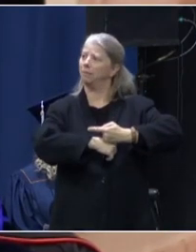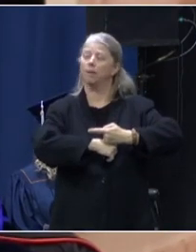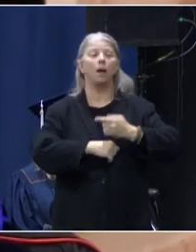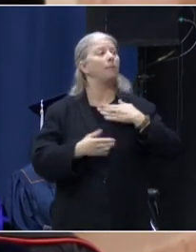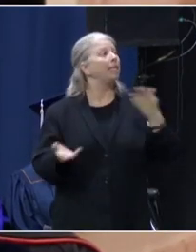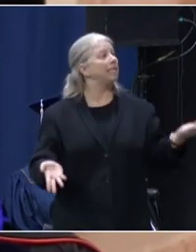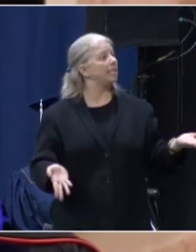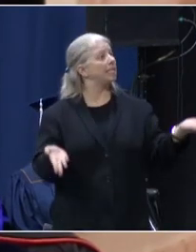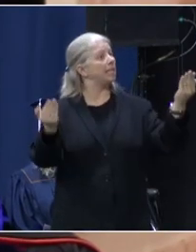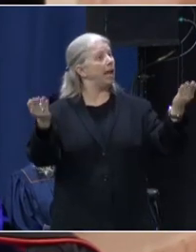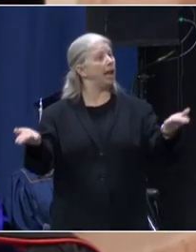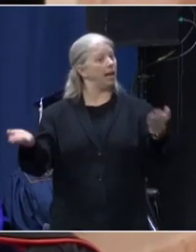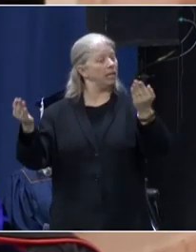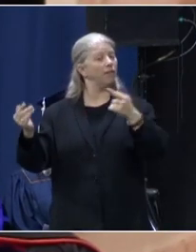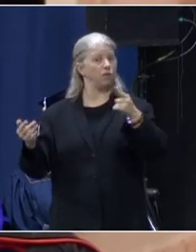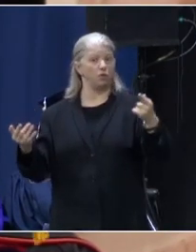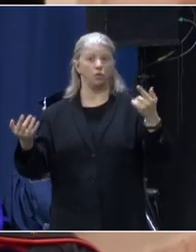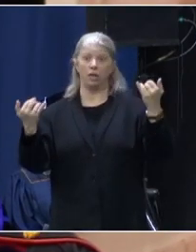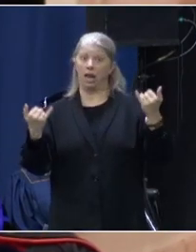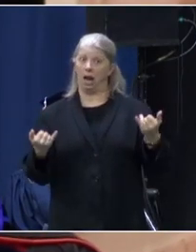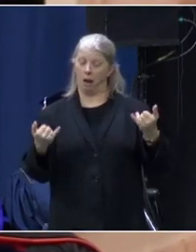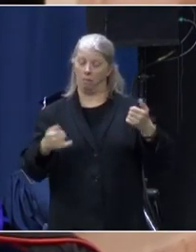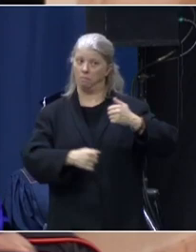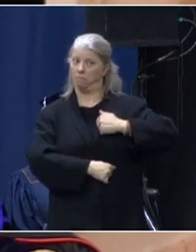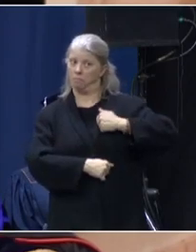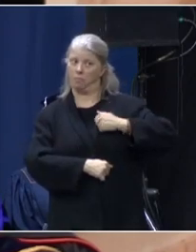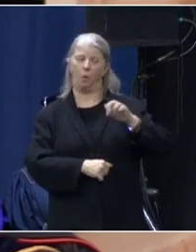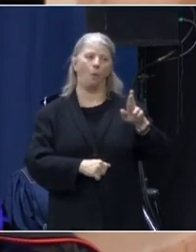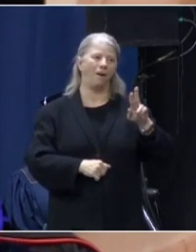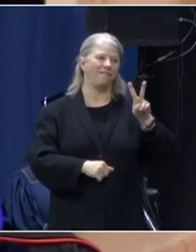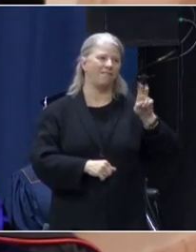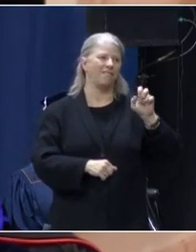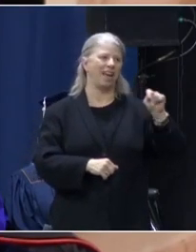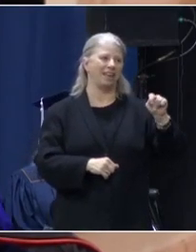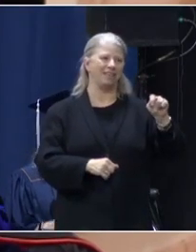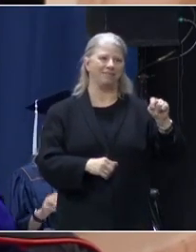Please stand if you are on active duty or are a veteran.